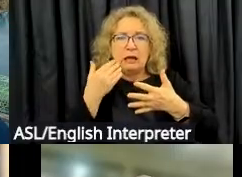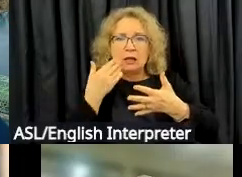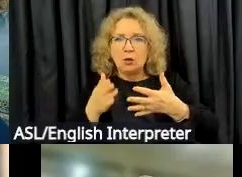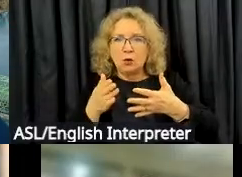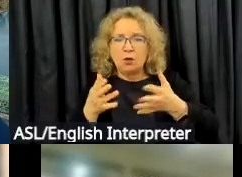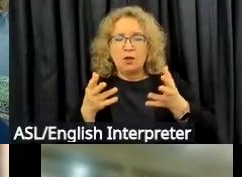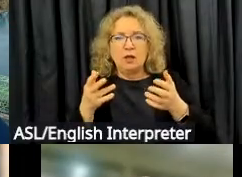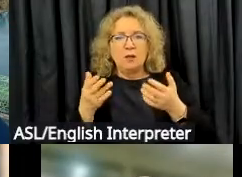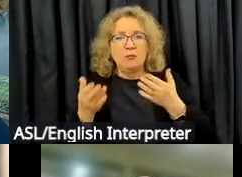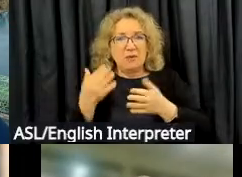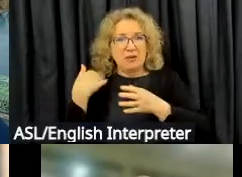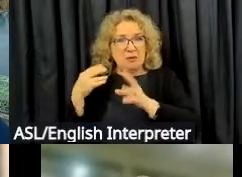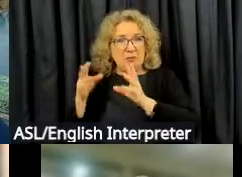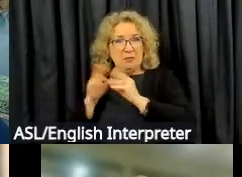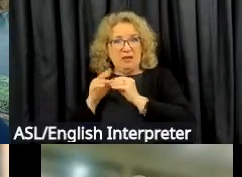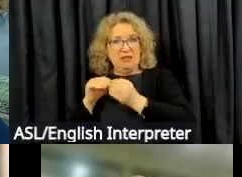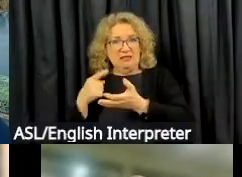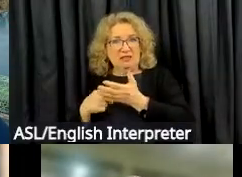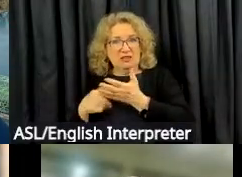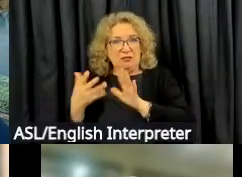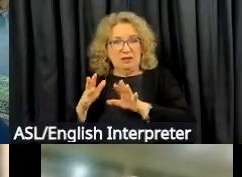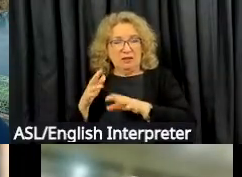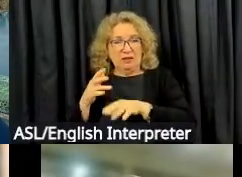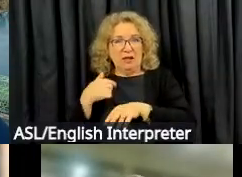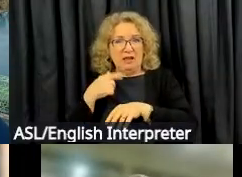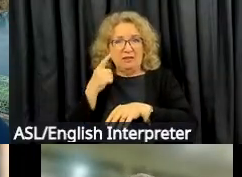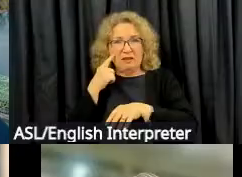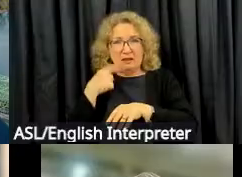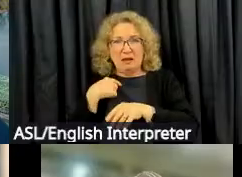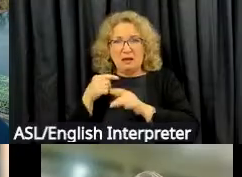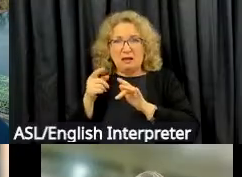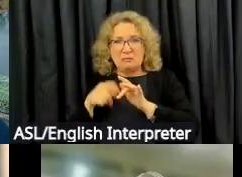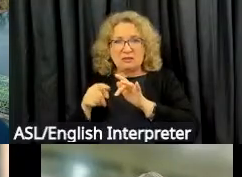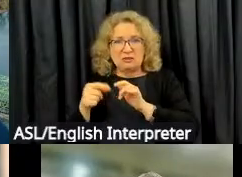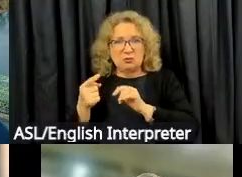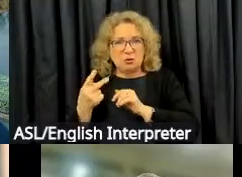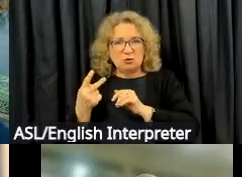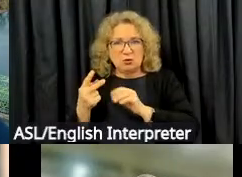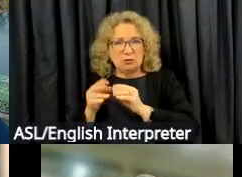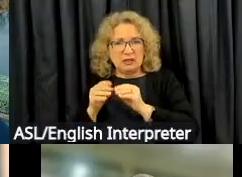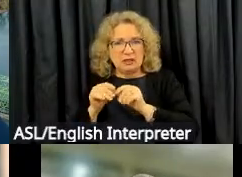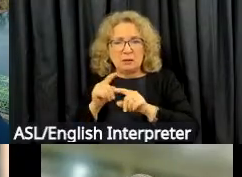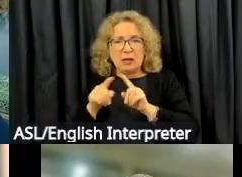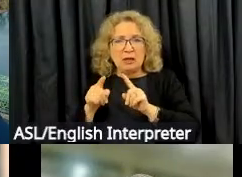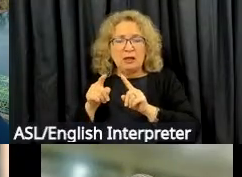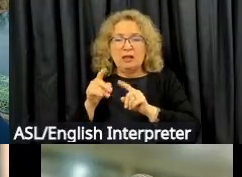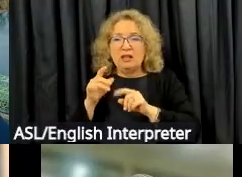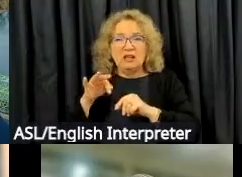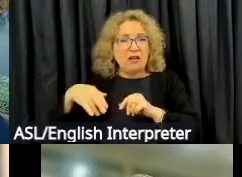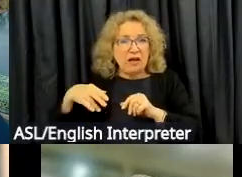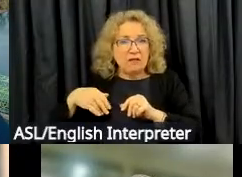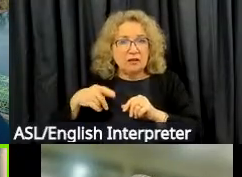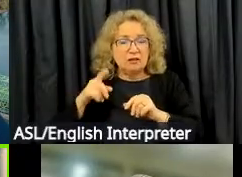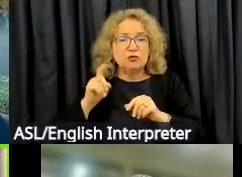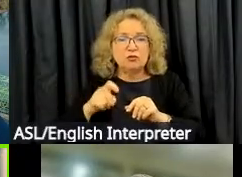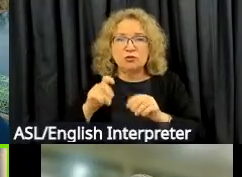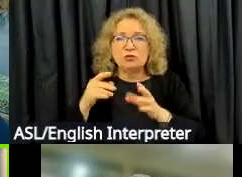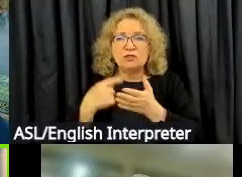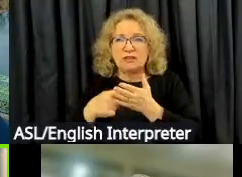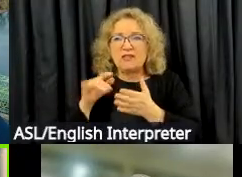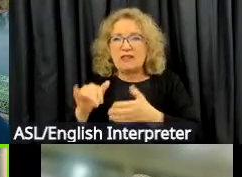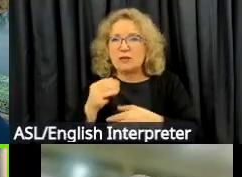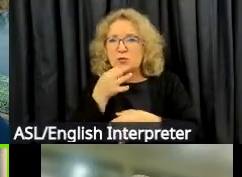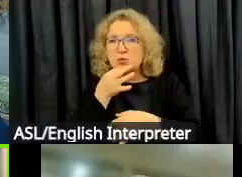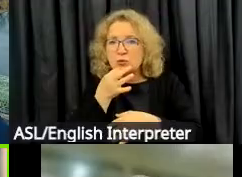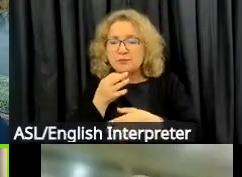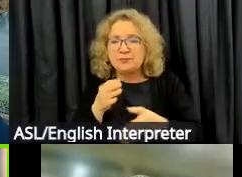happened, if that discussion has happened, but I'd like to see that happen at some time in the near future. Thank you. Thank you, Jenna.